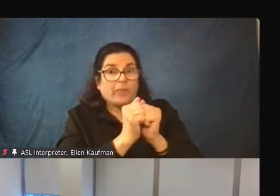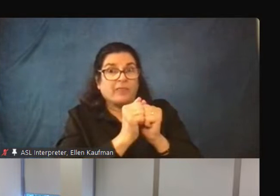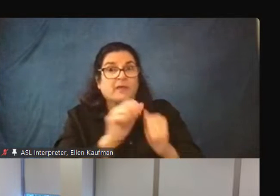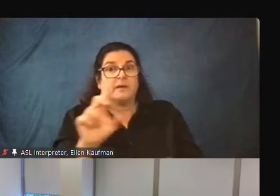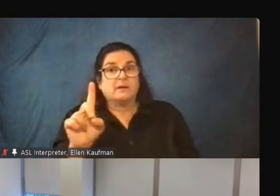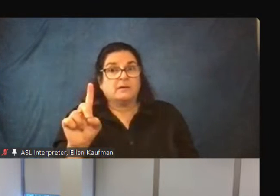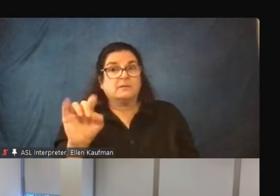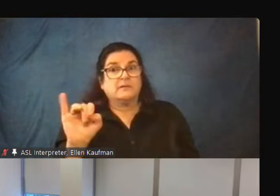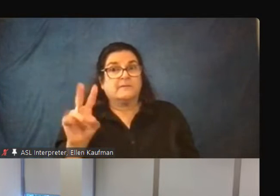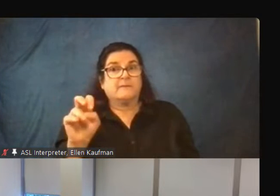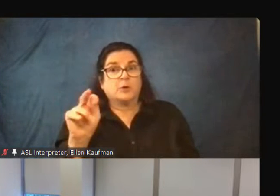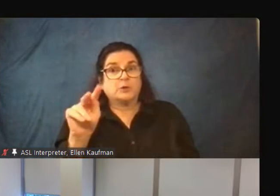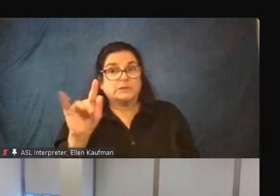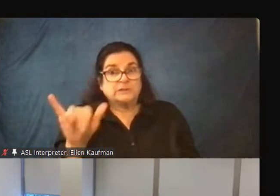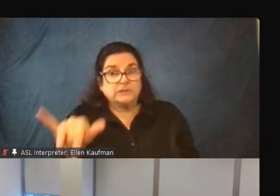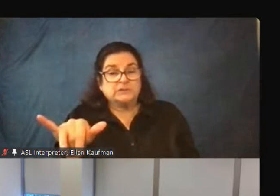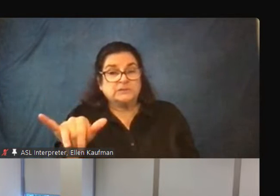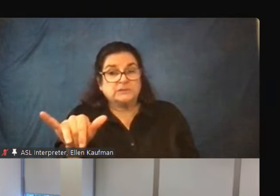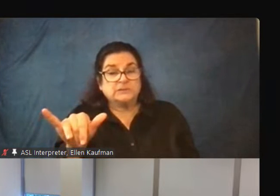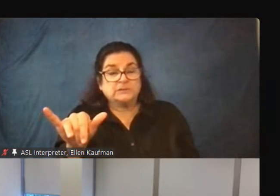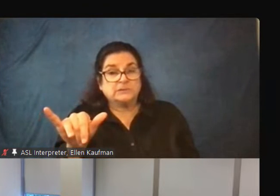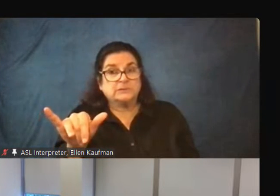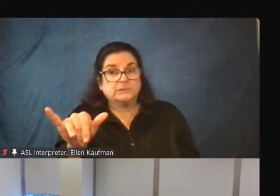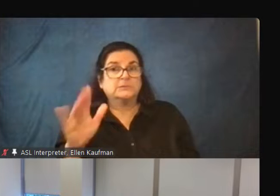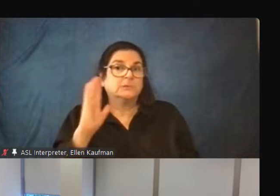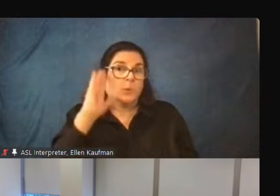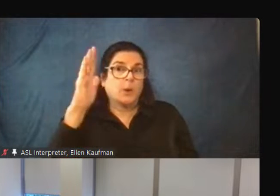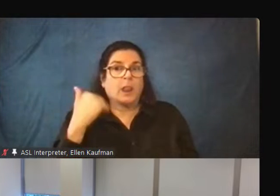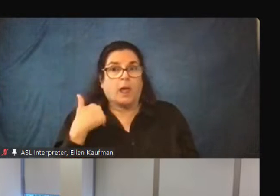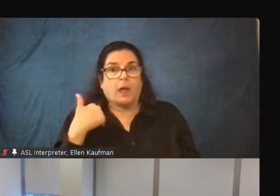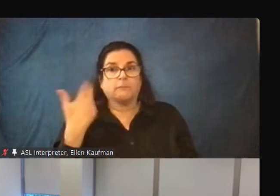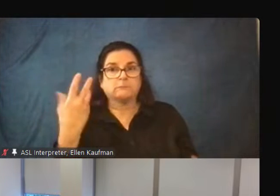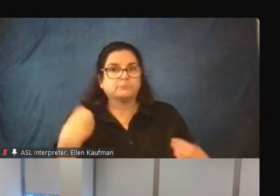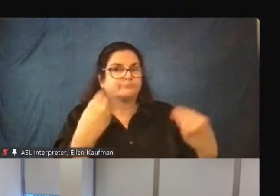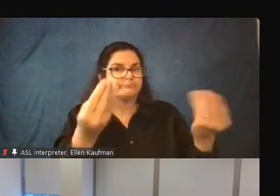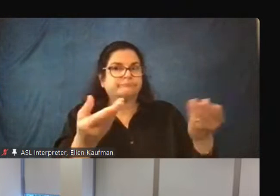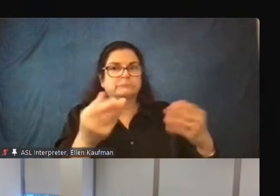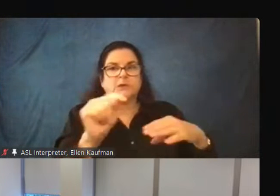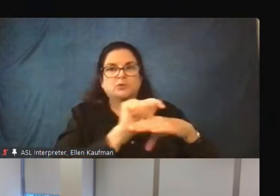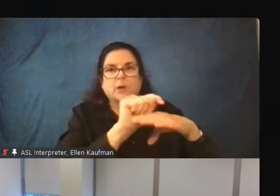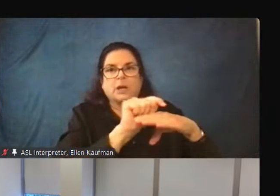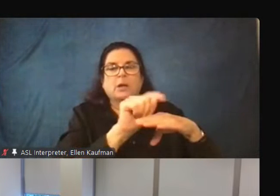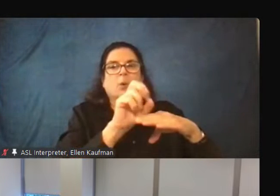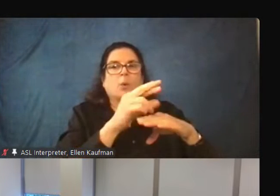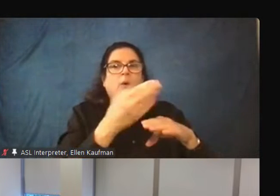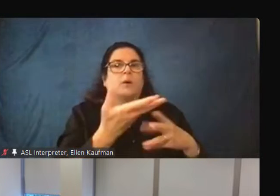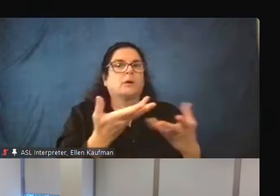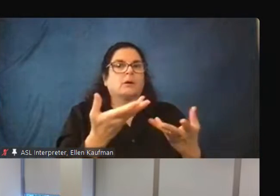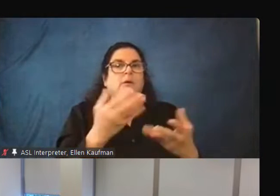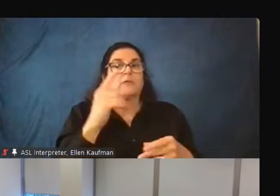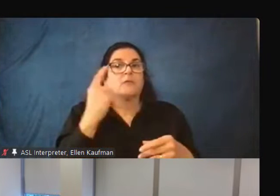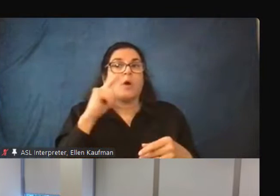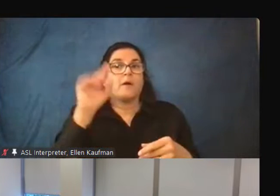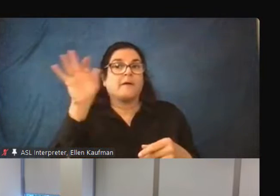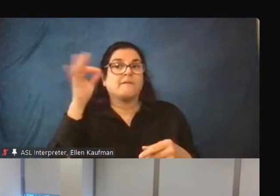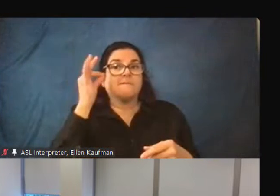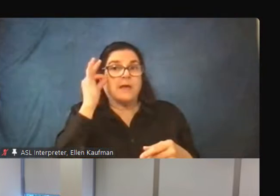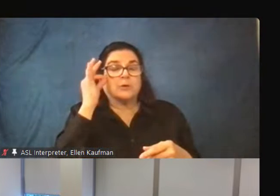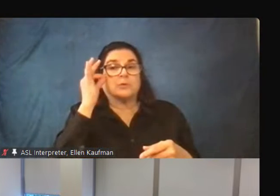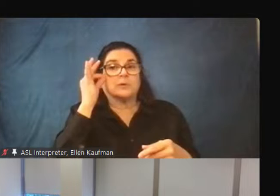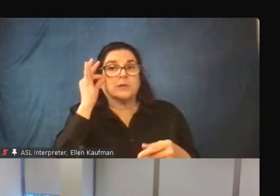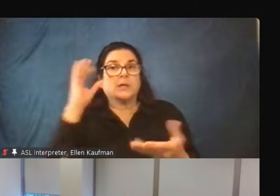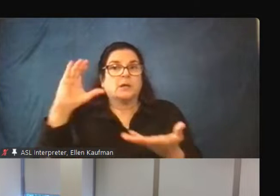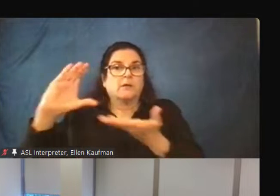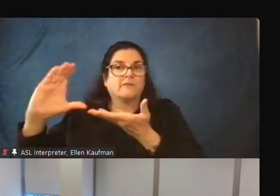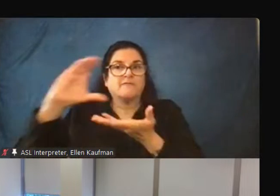we're gonna have some kind of a training or pre-proposal meetings for these federally funded contracts. Because a lot of times the